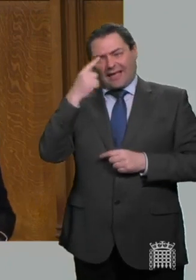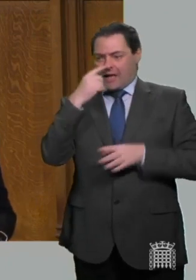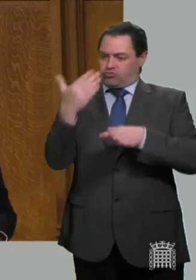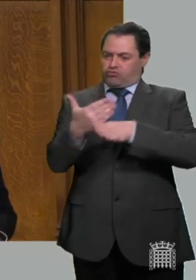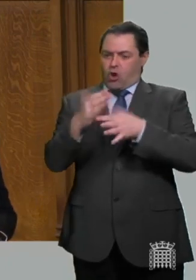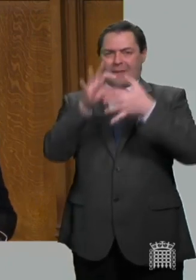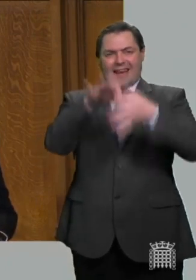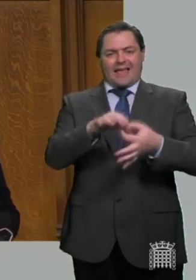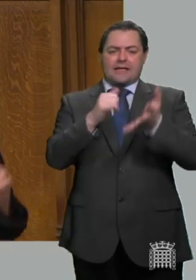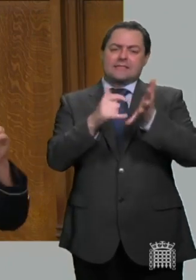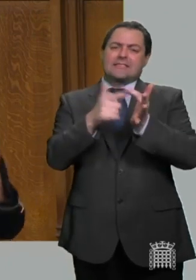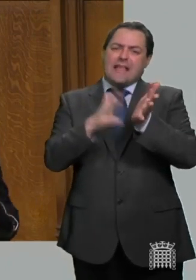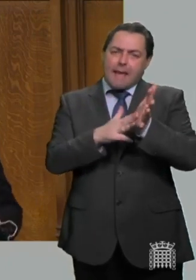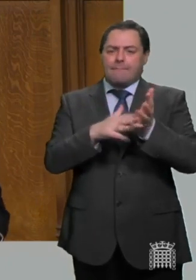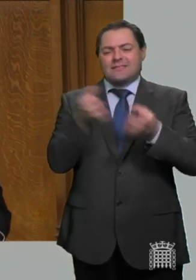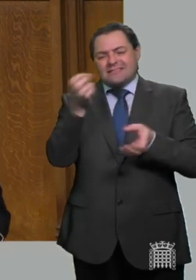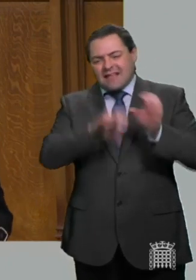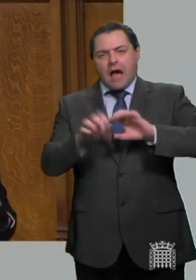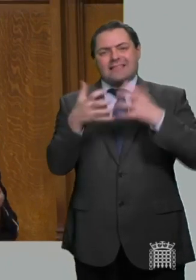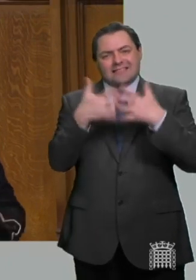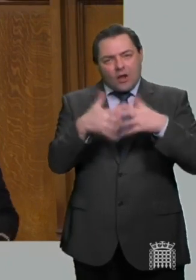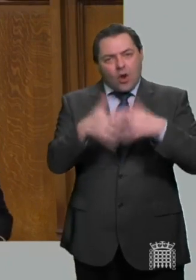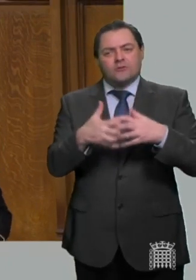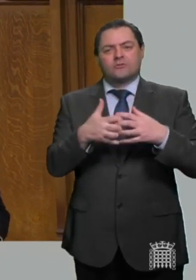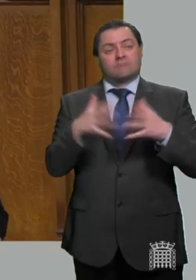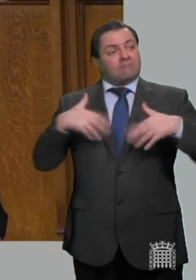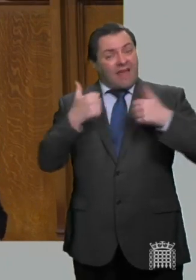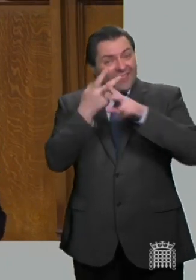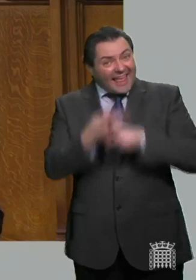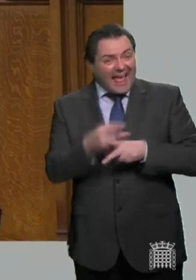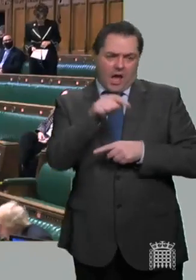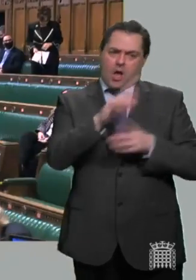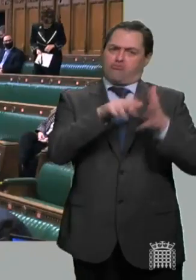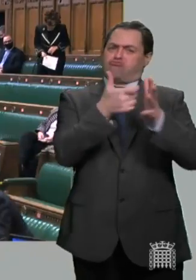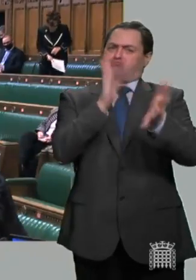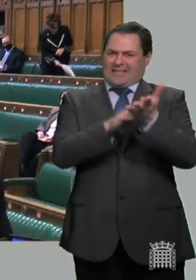careers in sterling health care, and Wrexham is the hub that can take us forward.